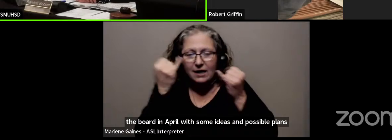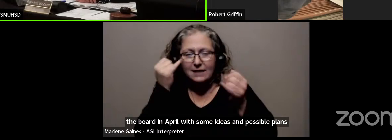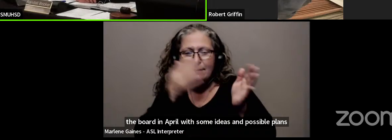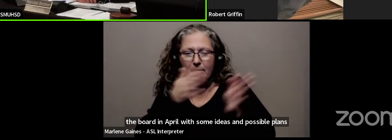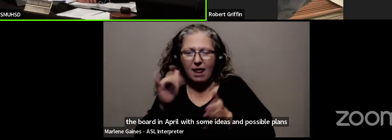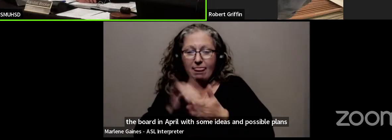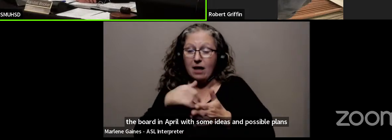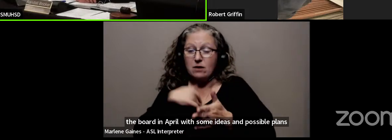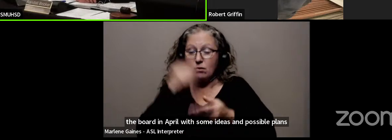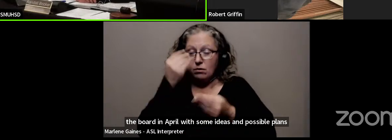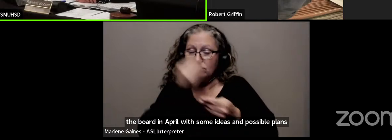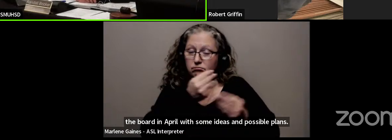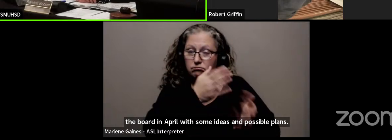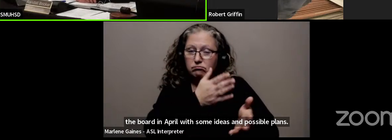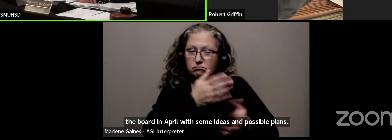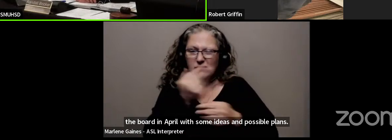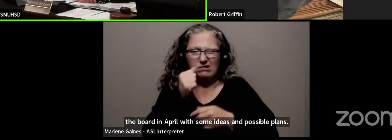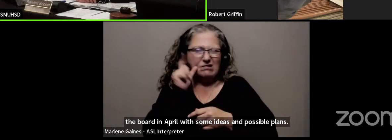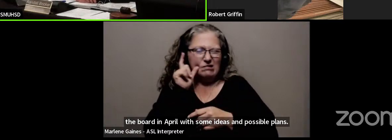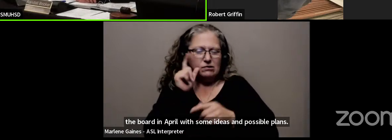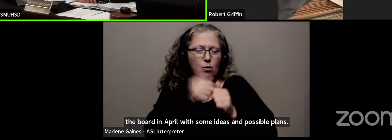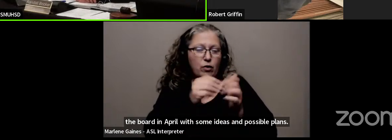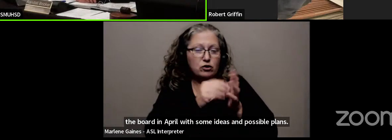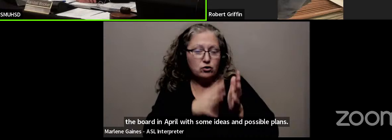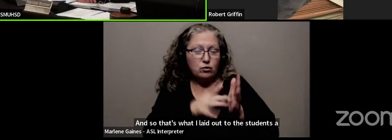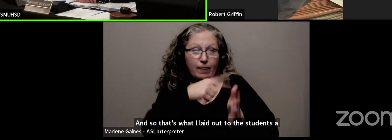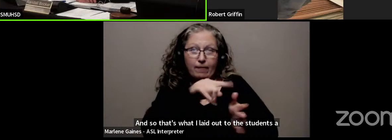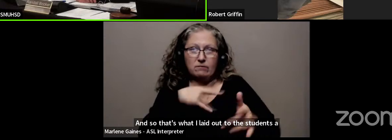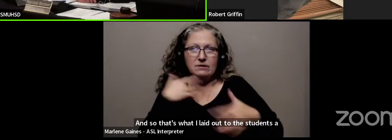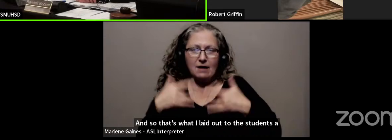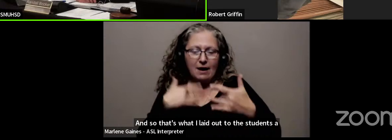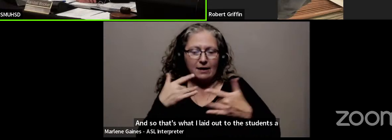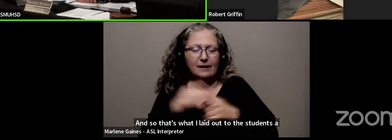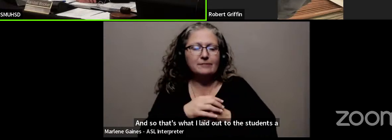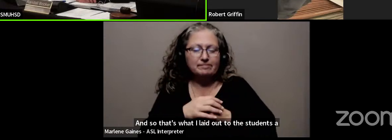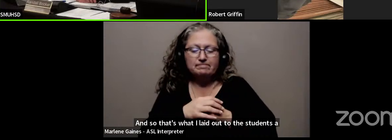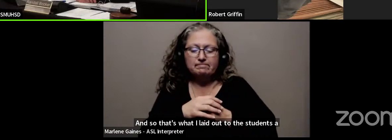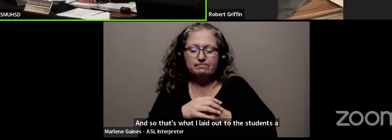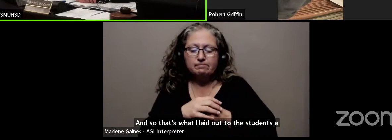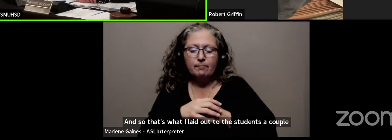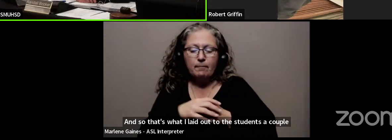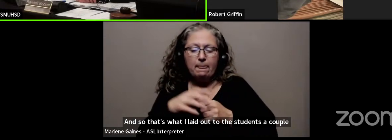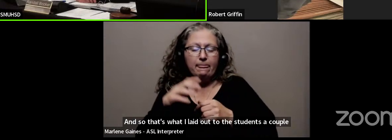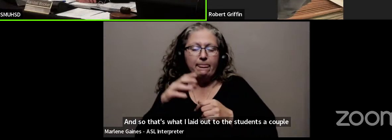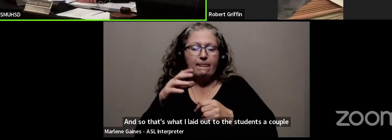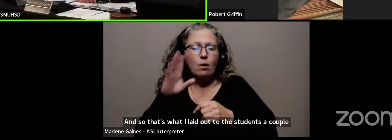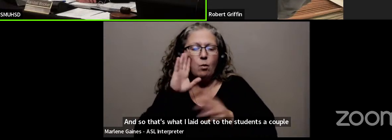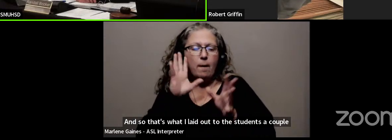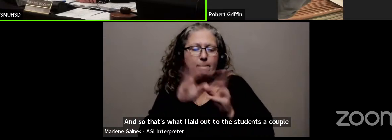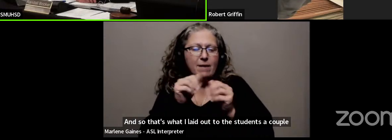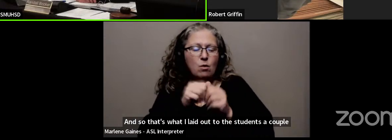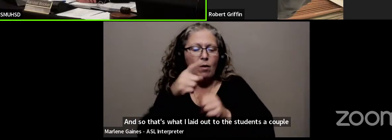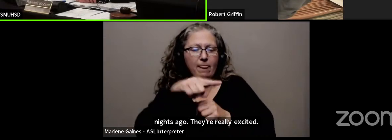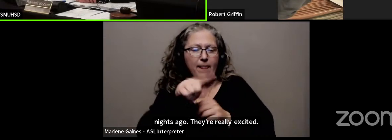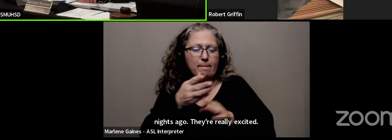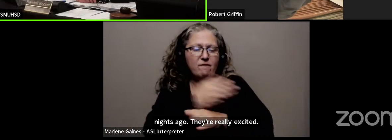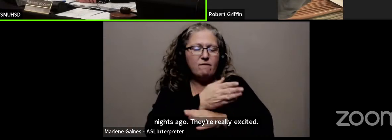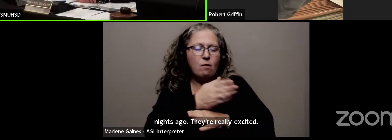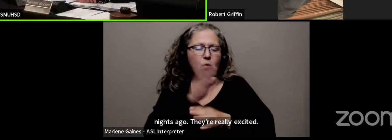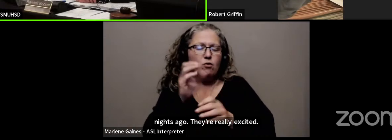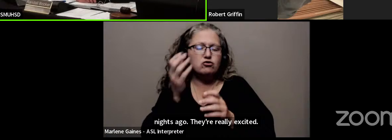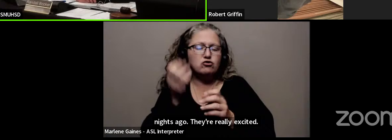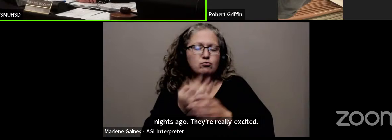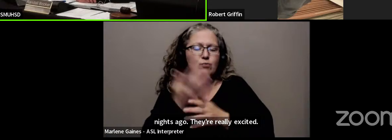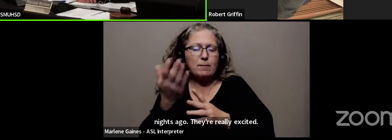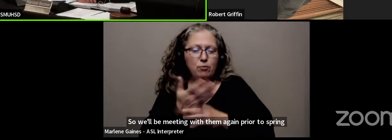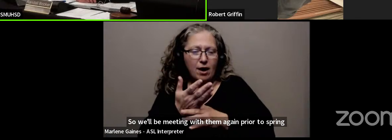to the students a couple nights ago. They're really excited. So we'll be meeting with them again prior to spring break. But